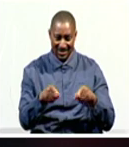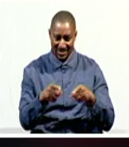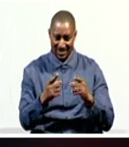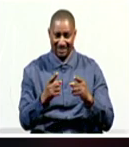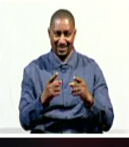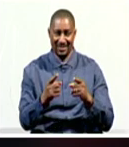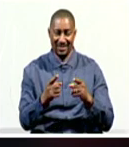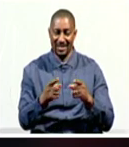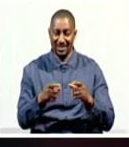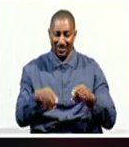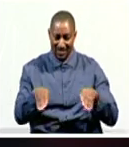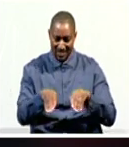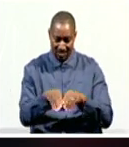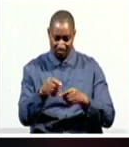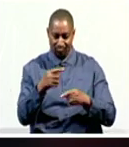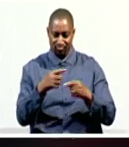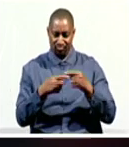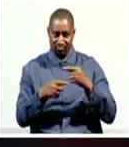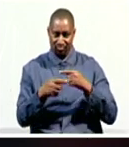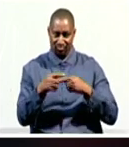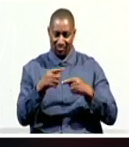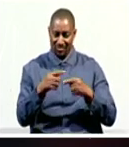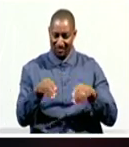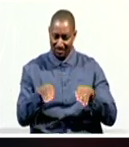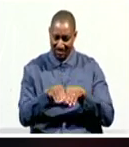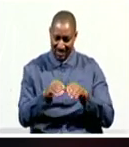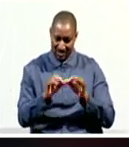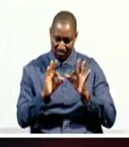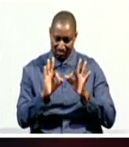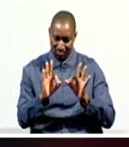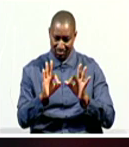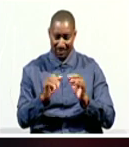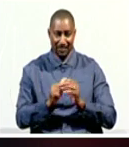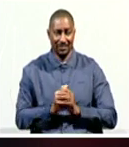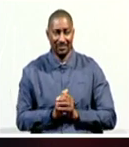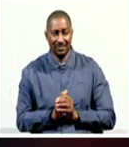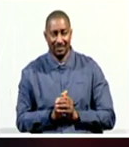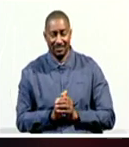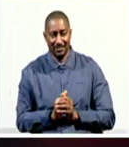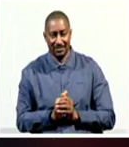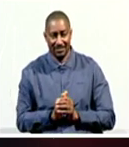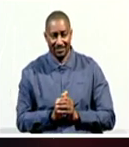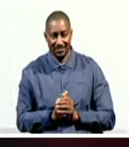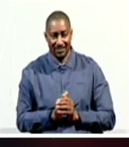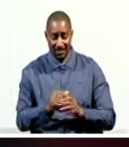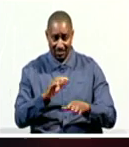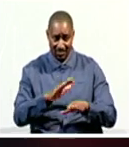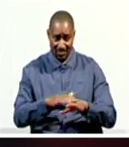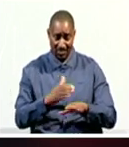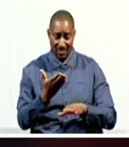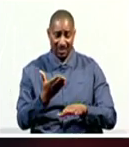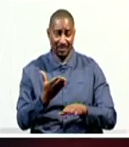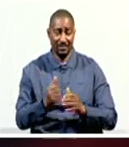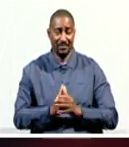redesign the whole package and how it's supposed to be strategized and implemented. All right. So, for example, just as